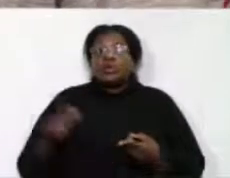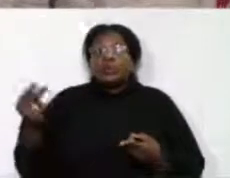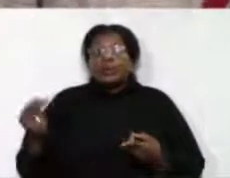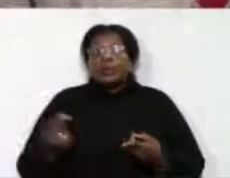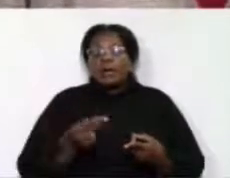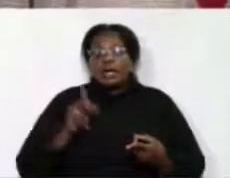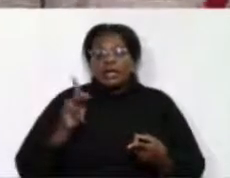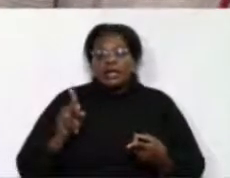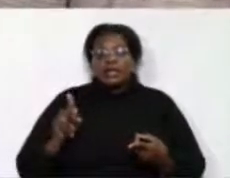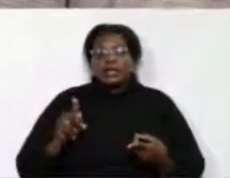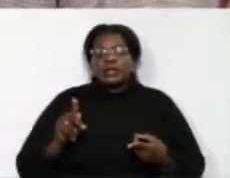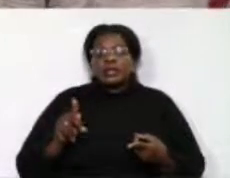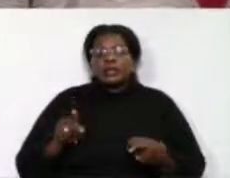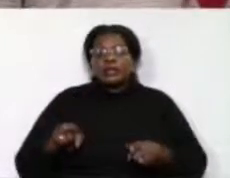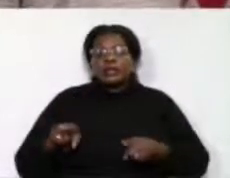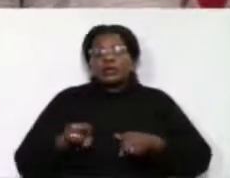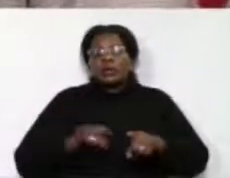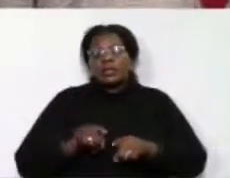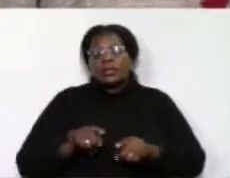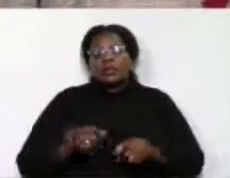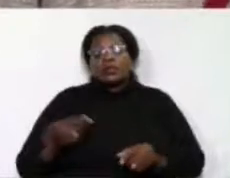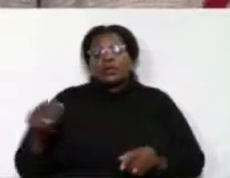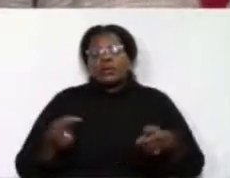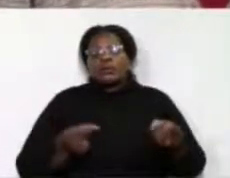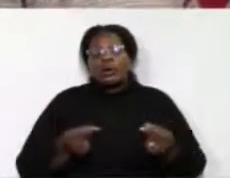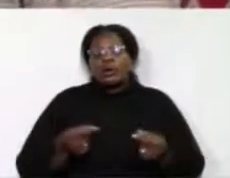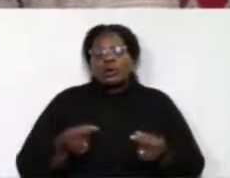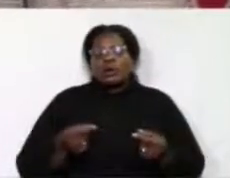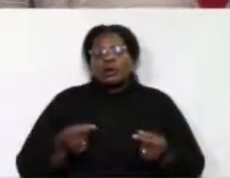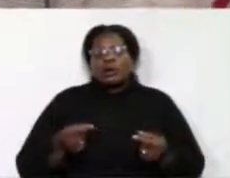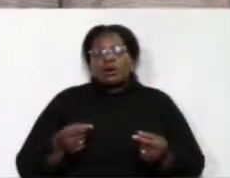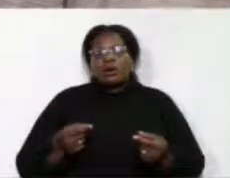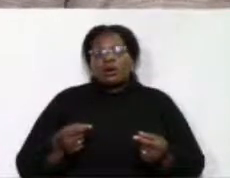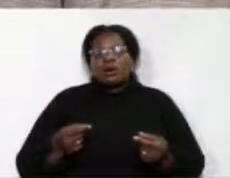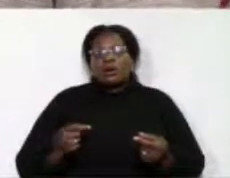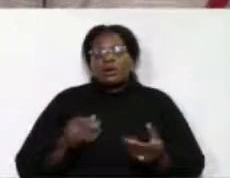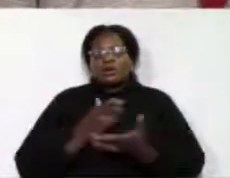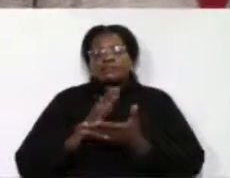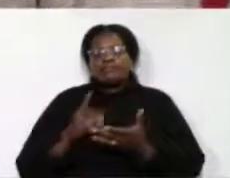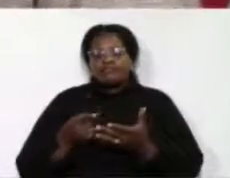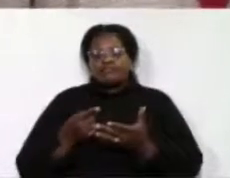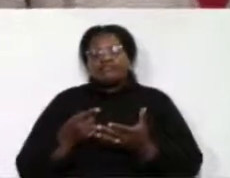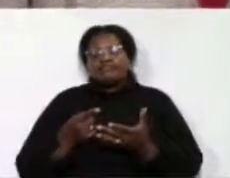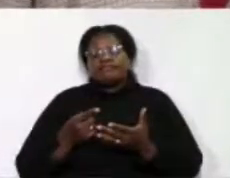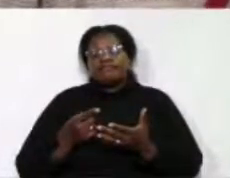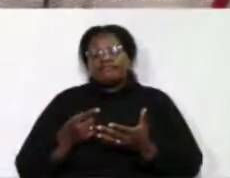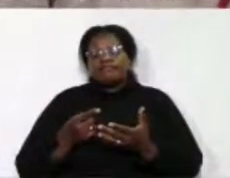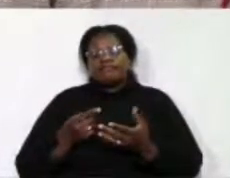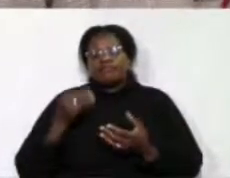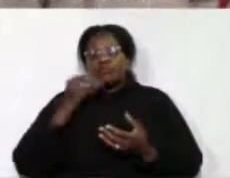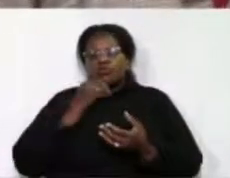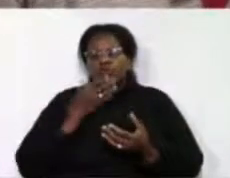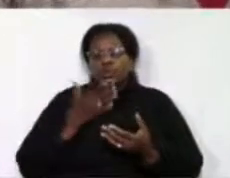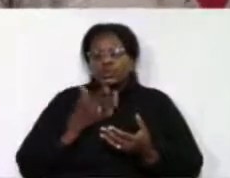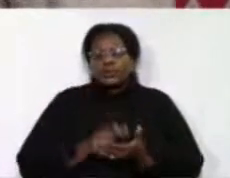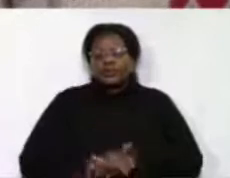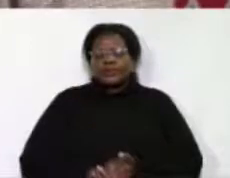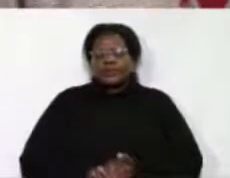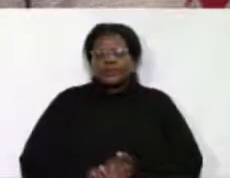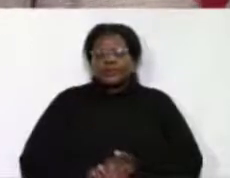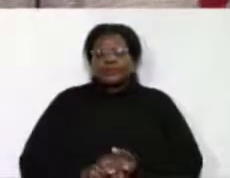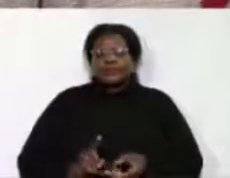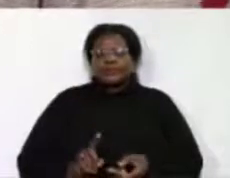of our competition. We bought a food kiosk down the road, and we thought it's a good idea to put him out of business and buy it. So we bought that. But then